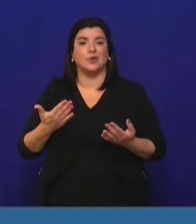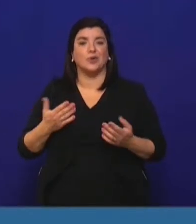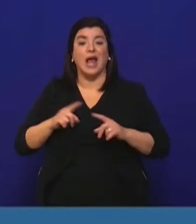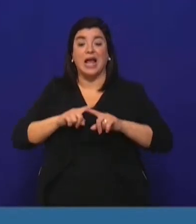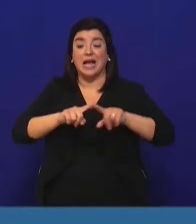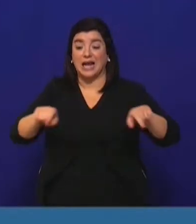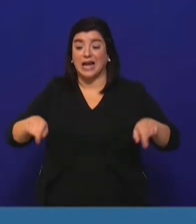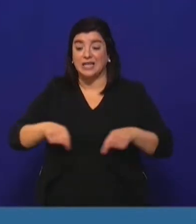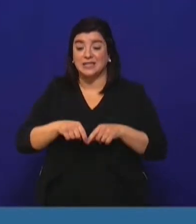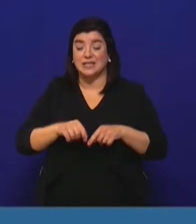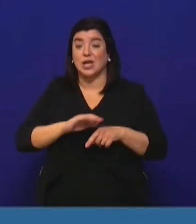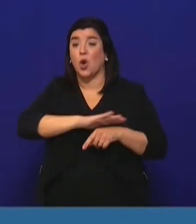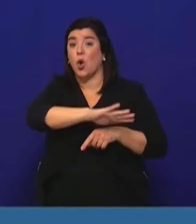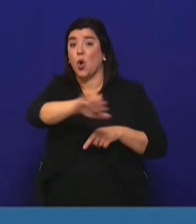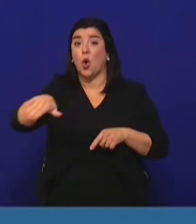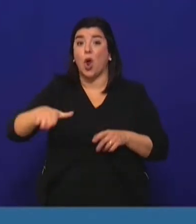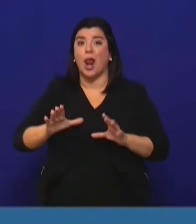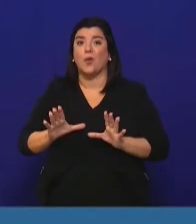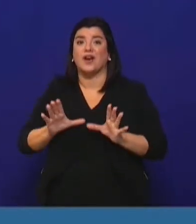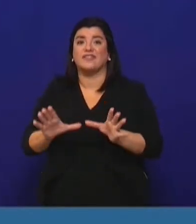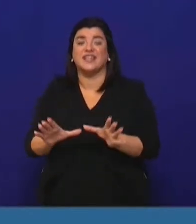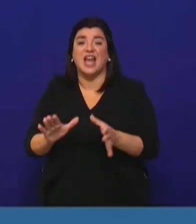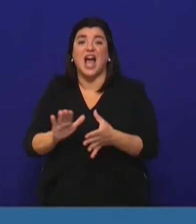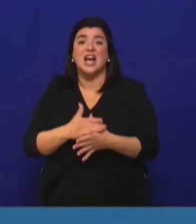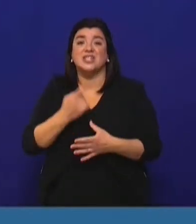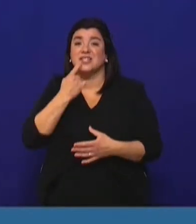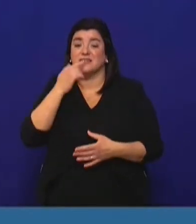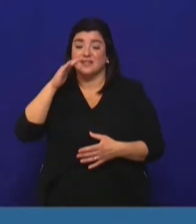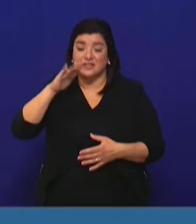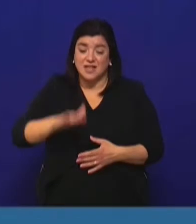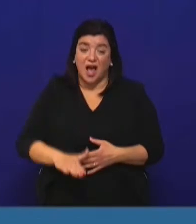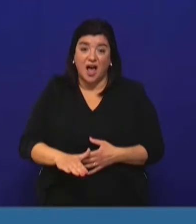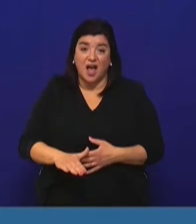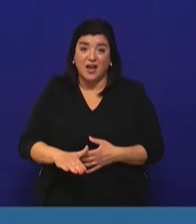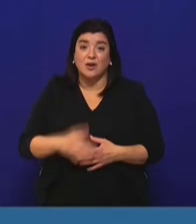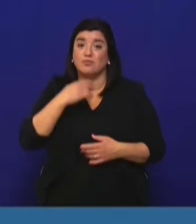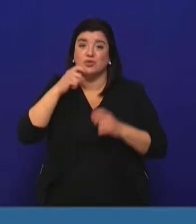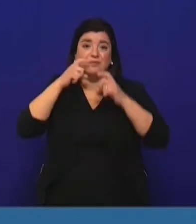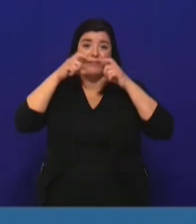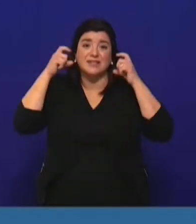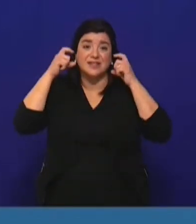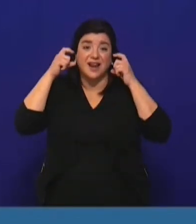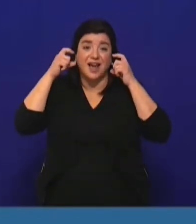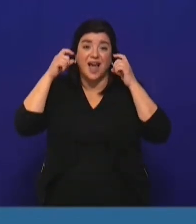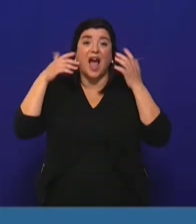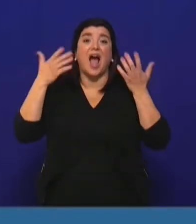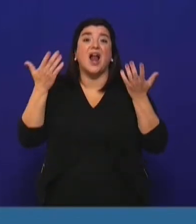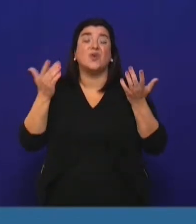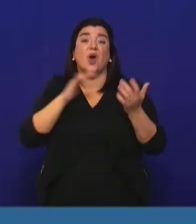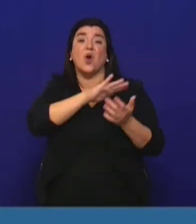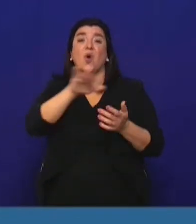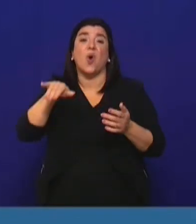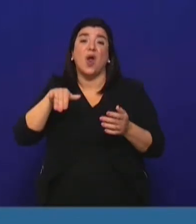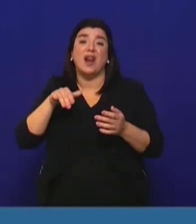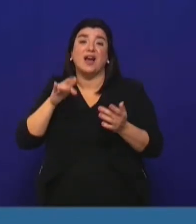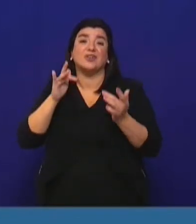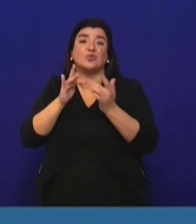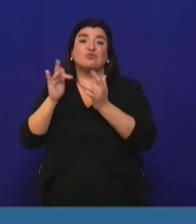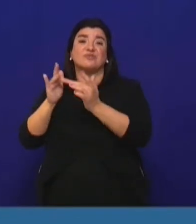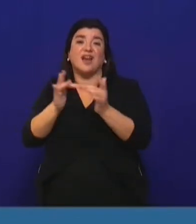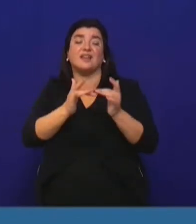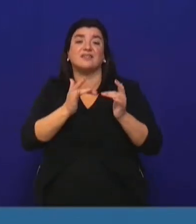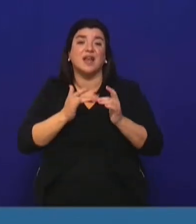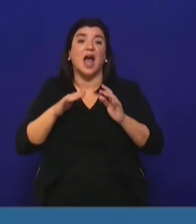mbagħad f'kwarantina għaliex fit-tfal iż-żgħar ma jkunux qegħdin libsin il-maskri allura hemmhekk ħajkunu kollha qegħdin close contact. Allura hemmhekk in-numru ta' nies